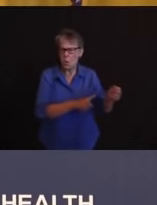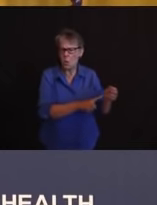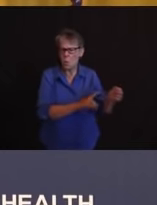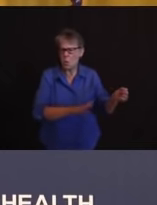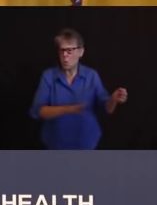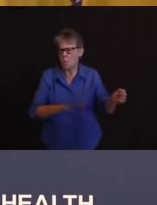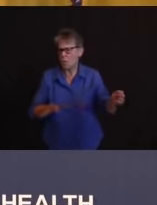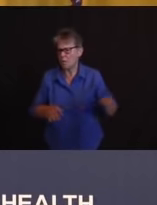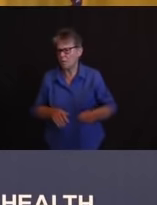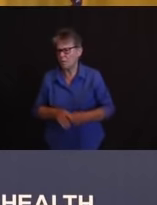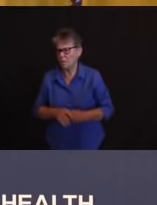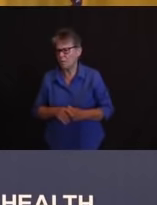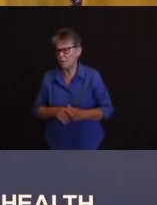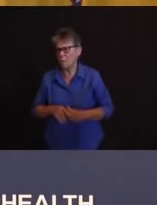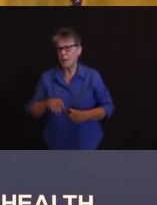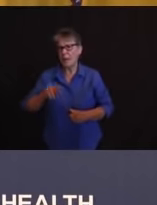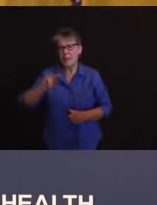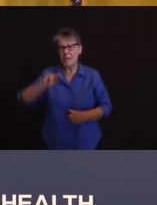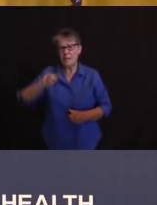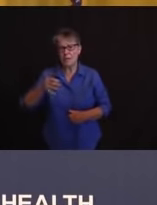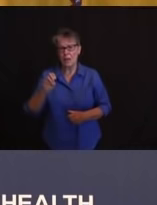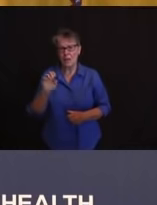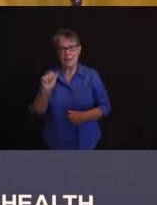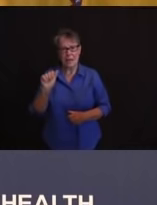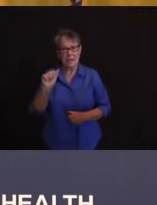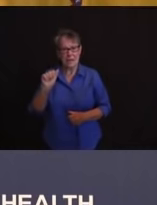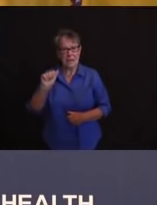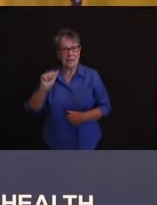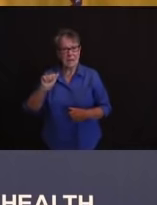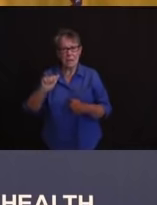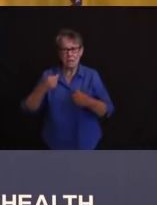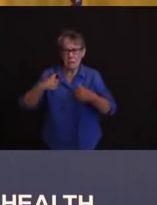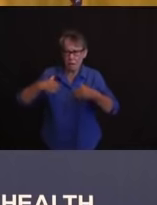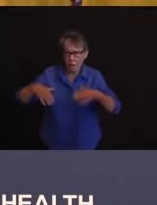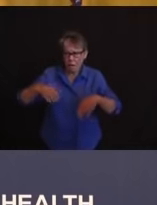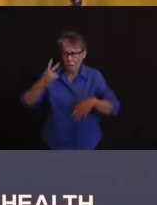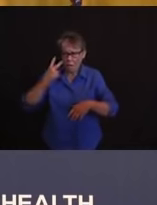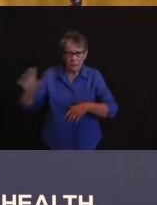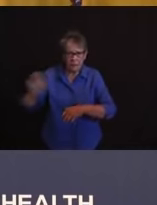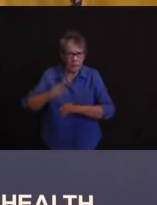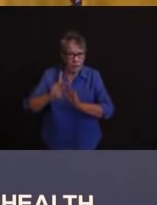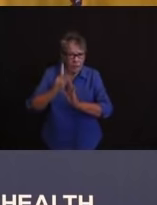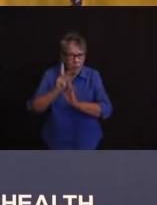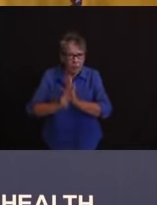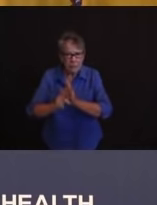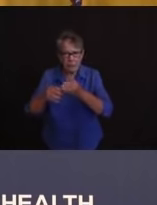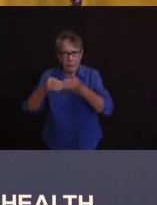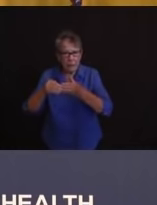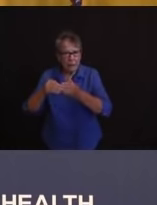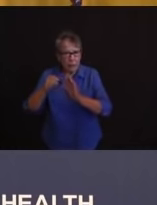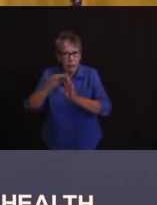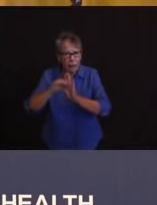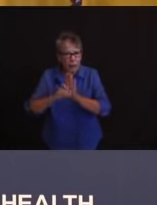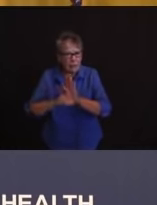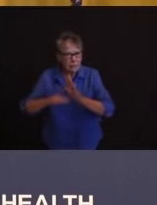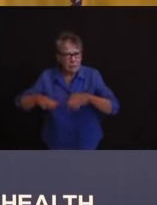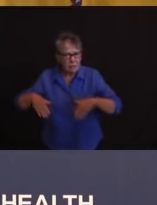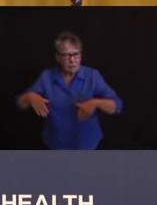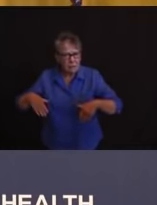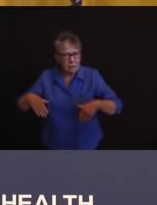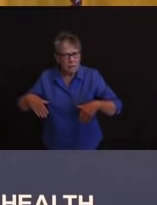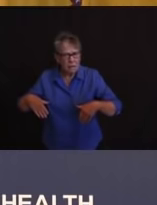don't begrudge the educators for wanting to have the confidence they need to come back